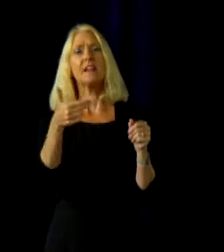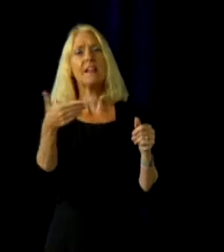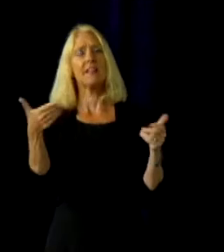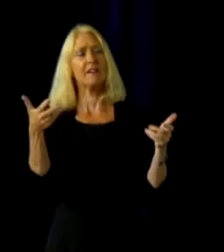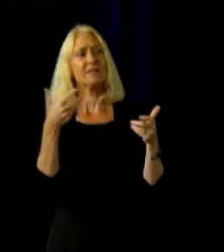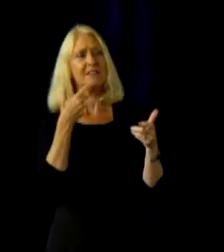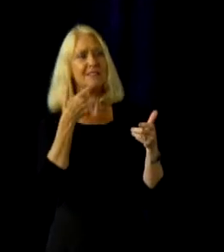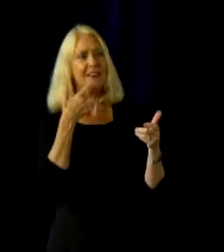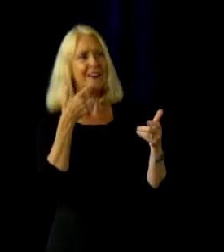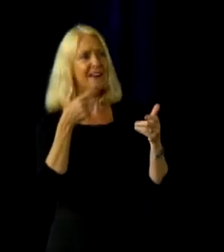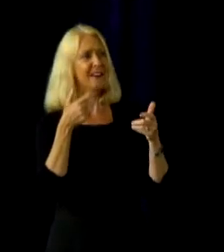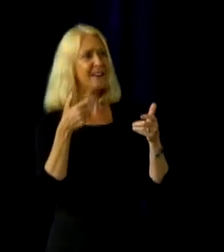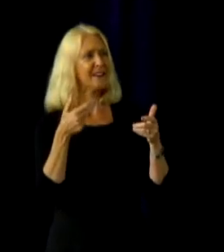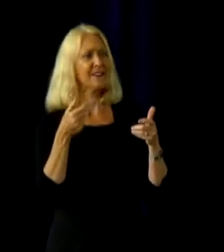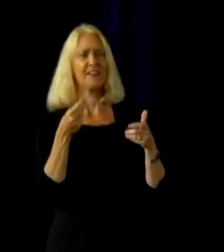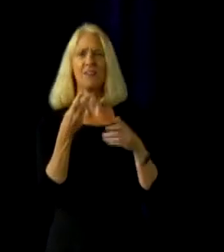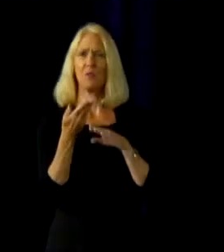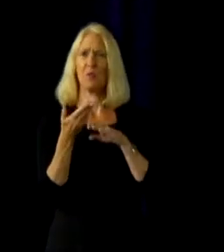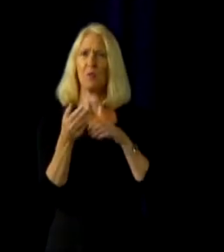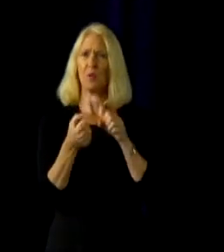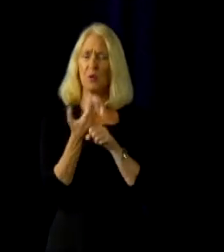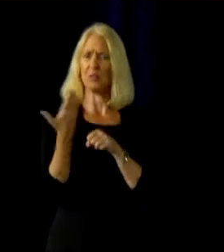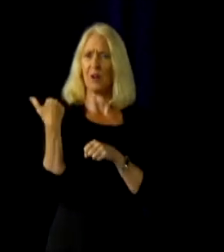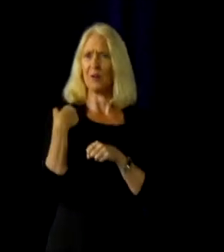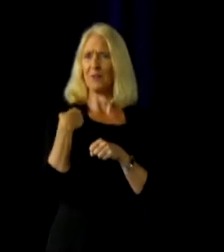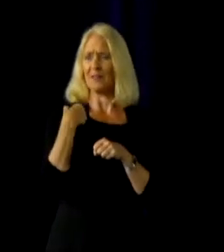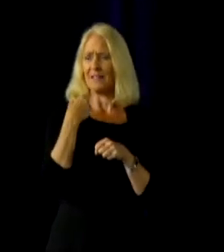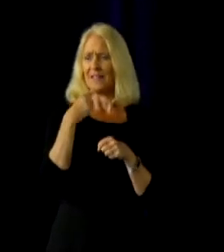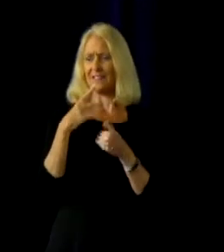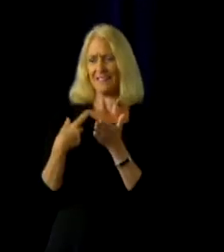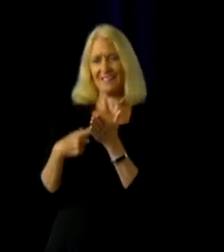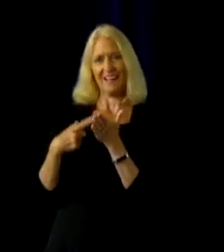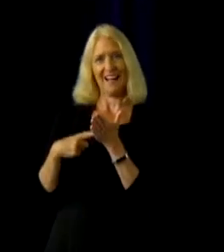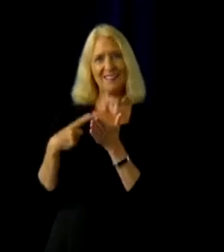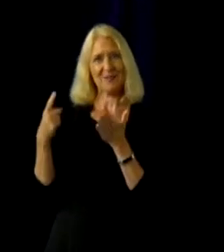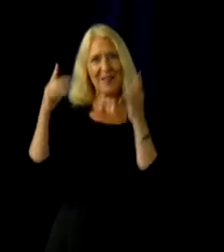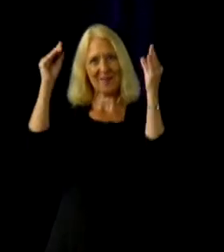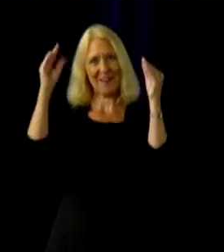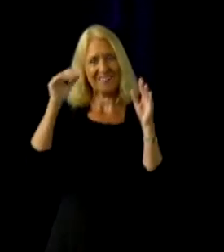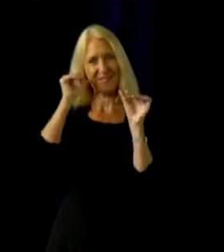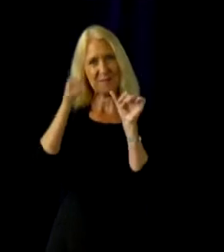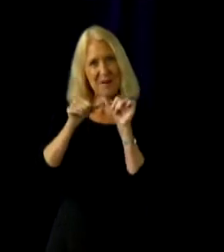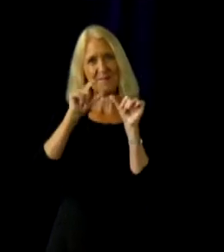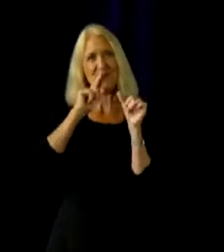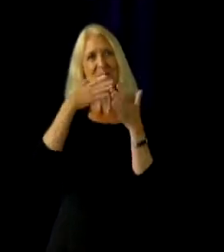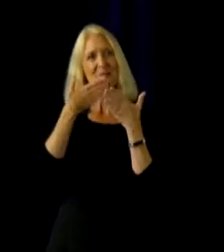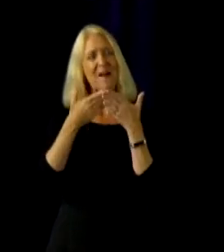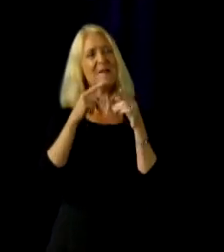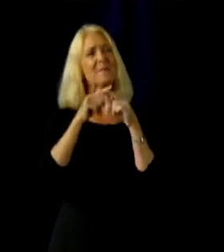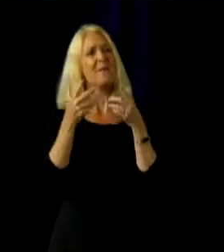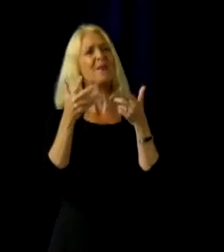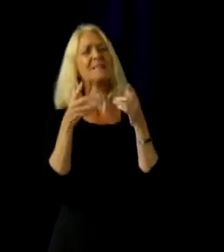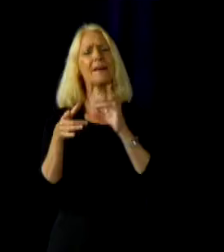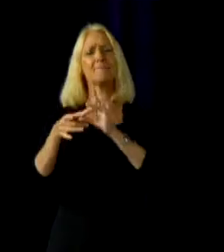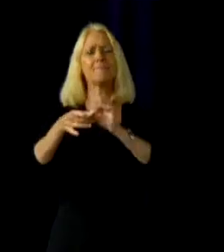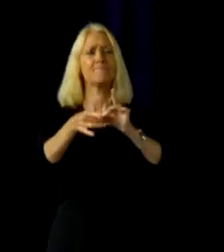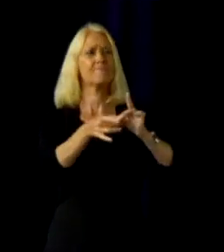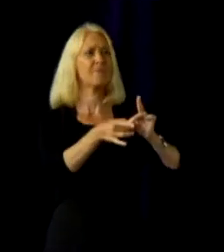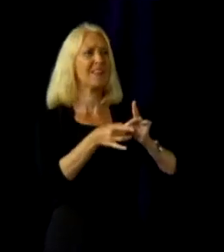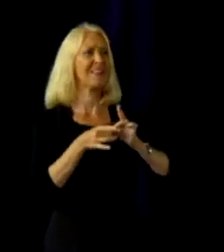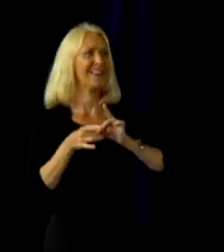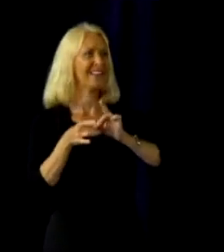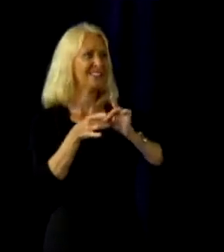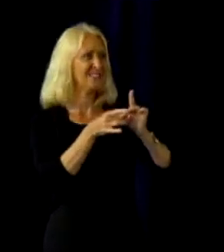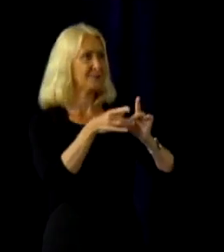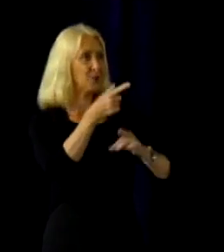few years ago, she mentioned one of the professors that I remember very well, but I also want to say relationships. And you all know